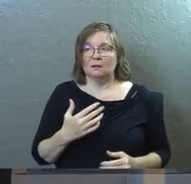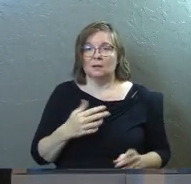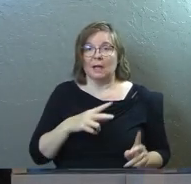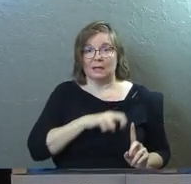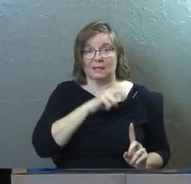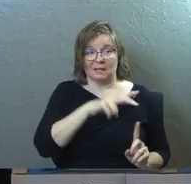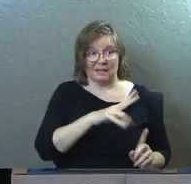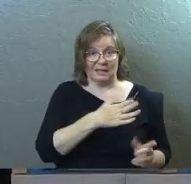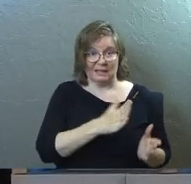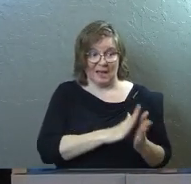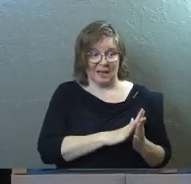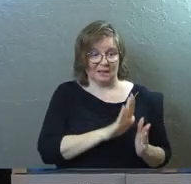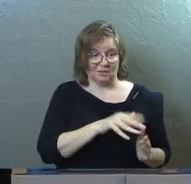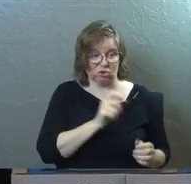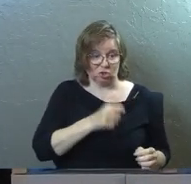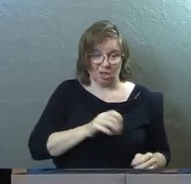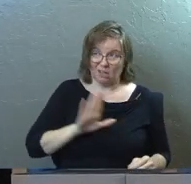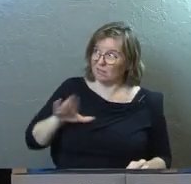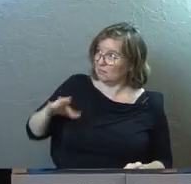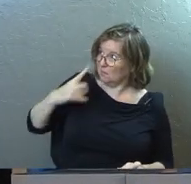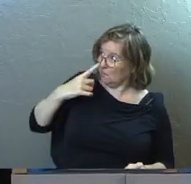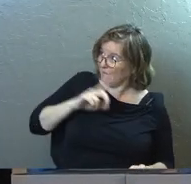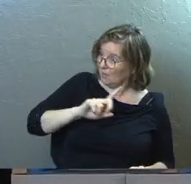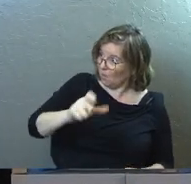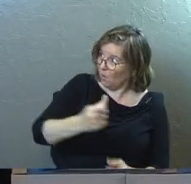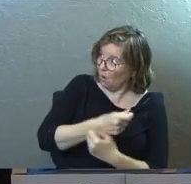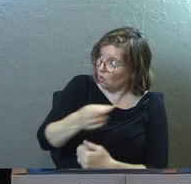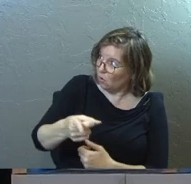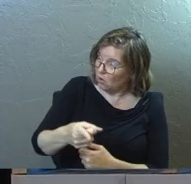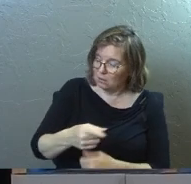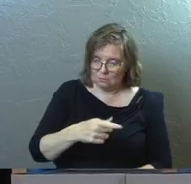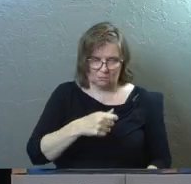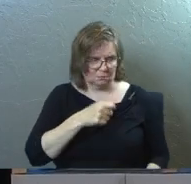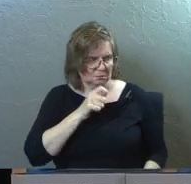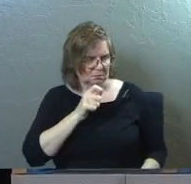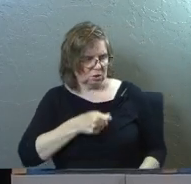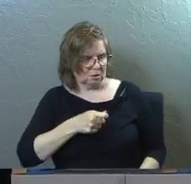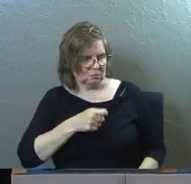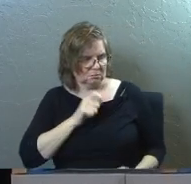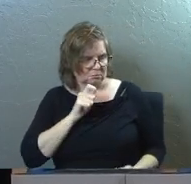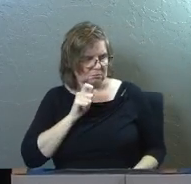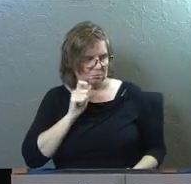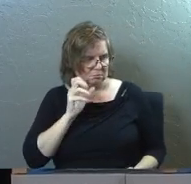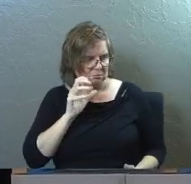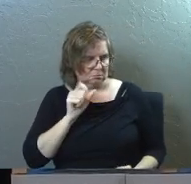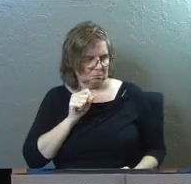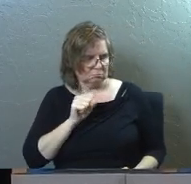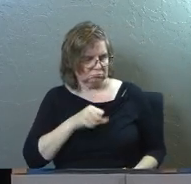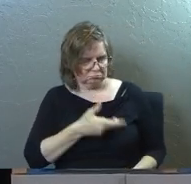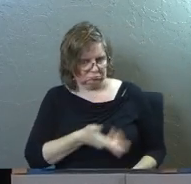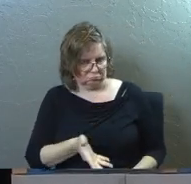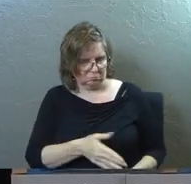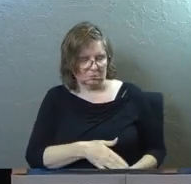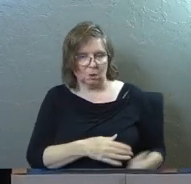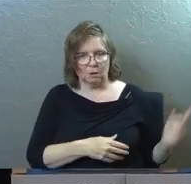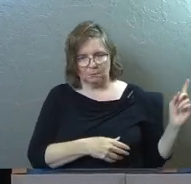the stand. He asked the judge, "Can I give her a hug?" And the judge was silent. He said again, "Can I give her a hug?" And he got off the stand and he gave this woman who